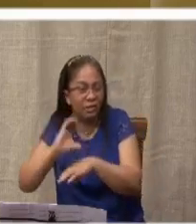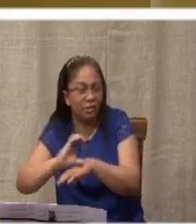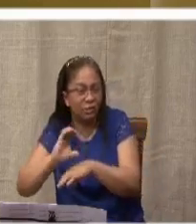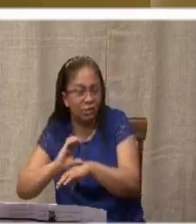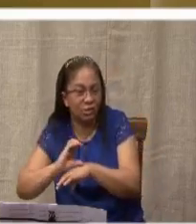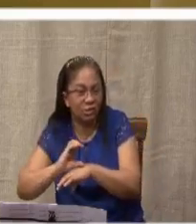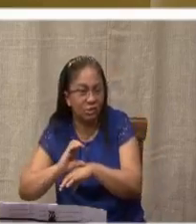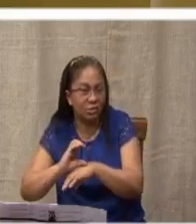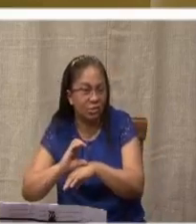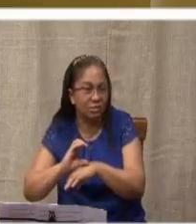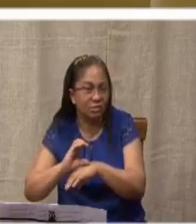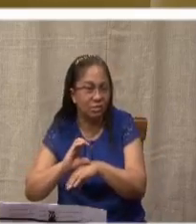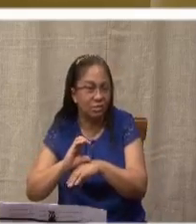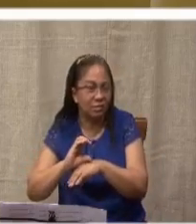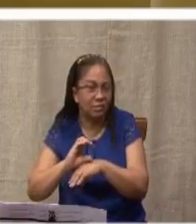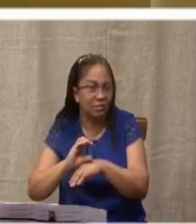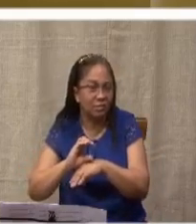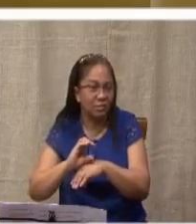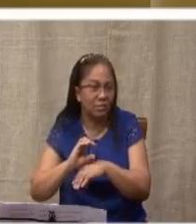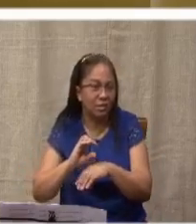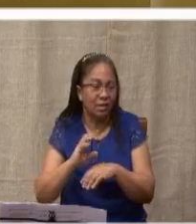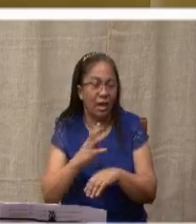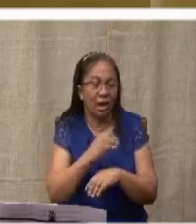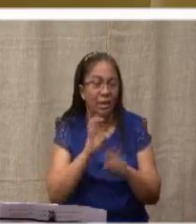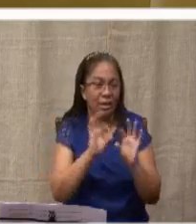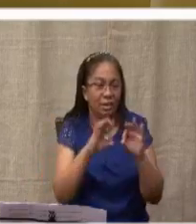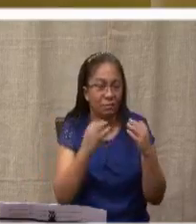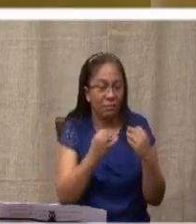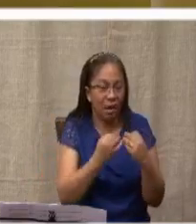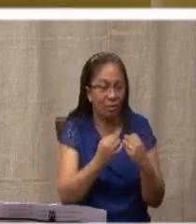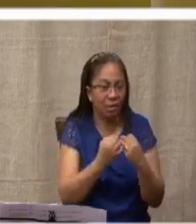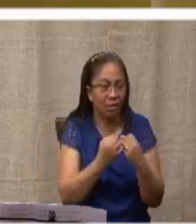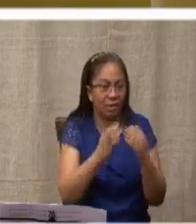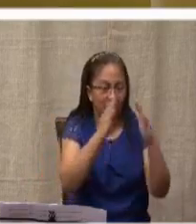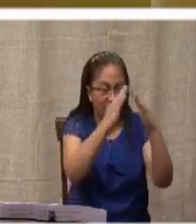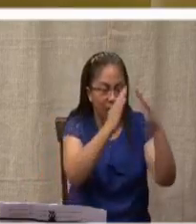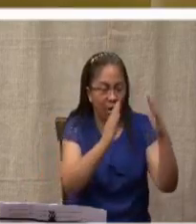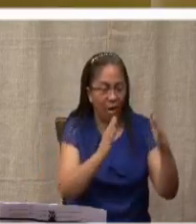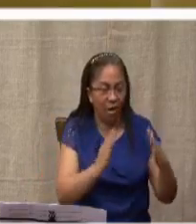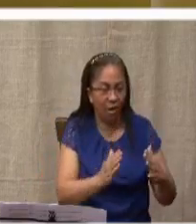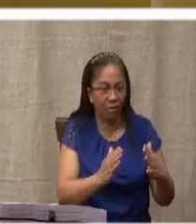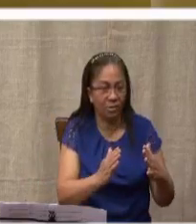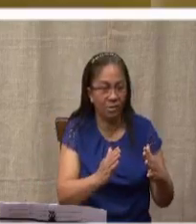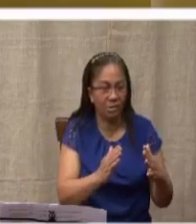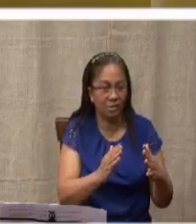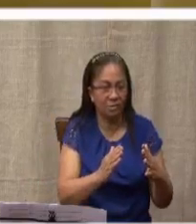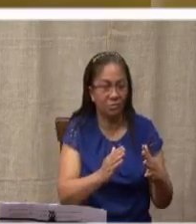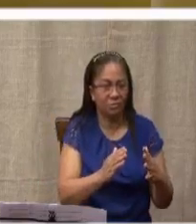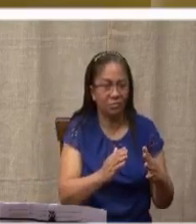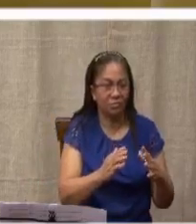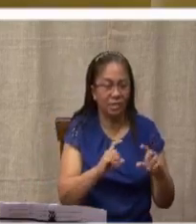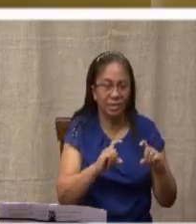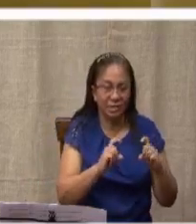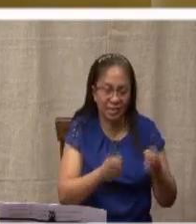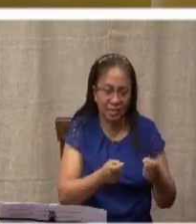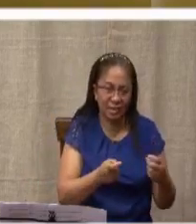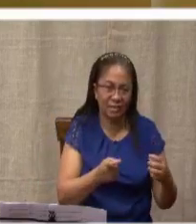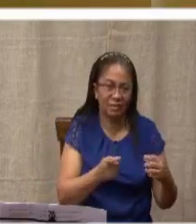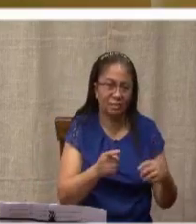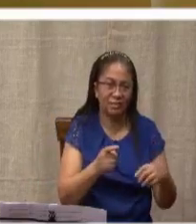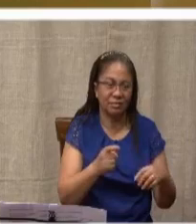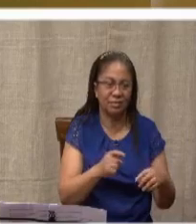place where the effects of the fall in illness have subdued and paralyzed the family